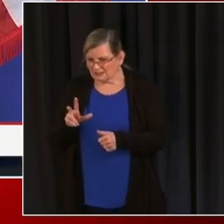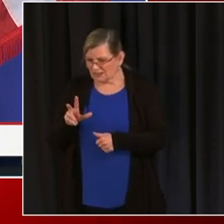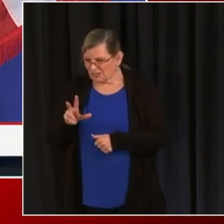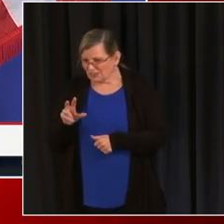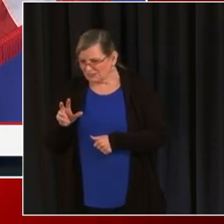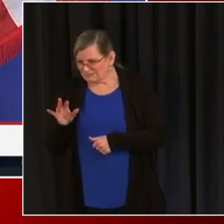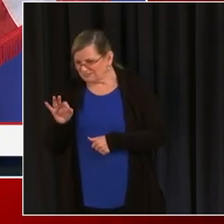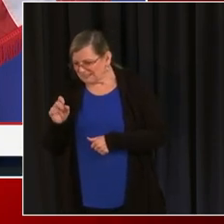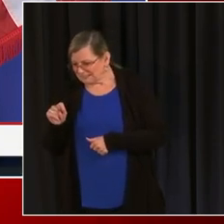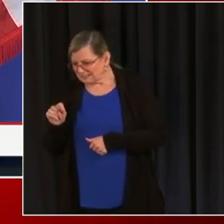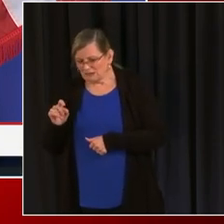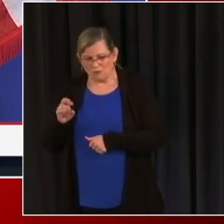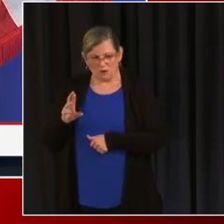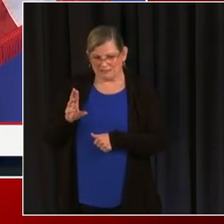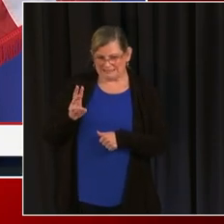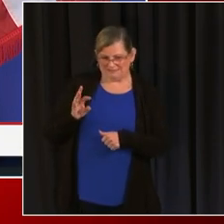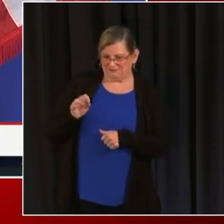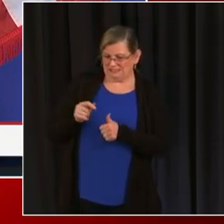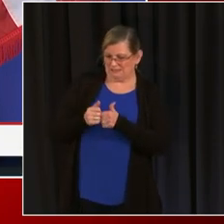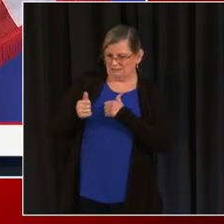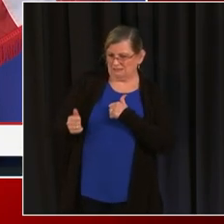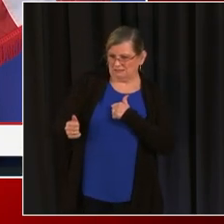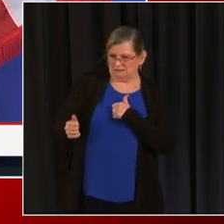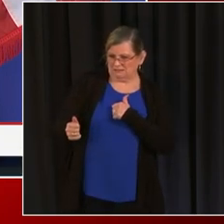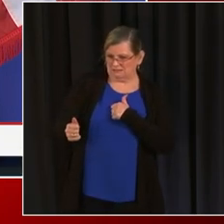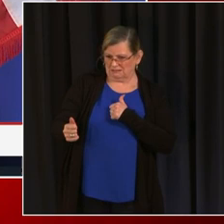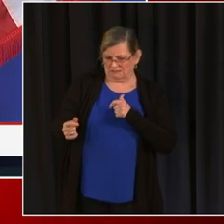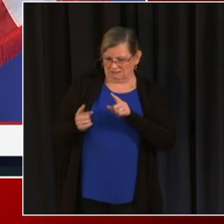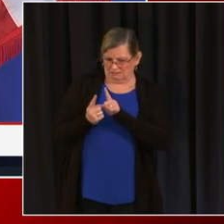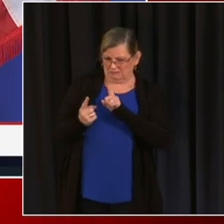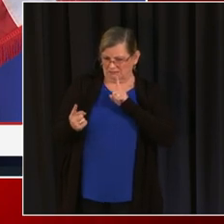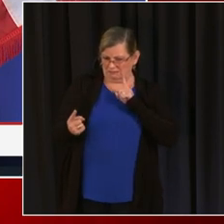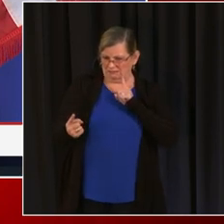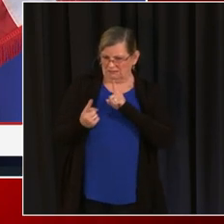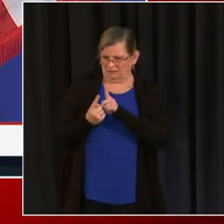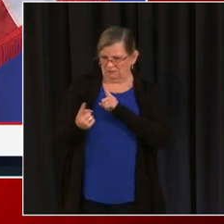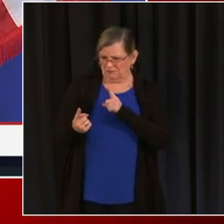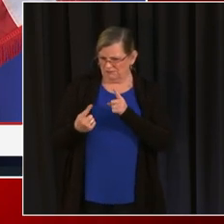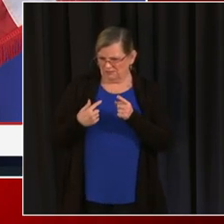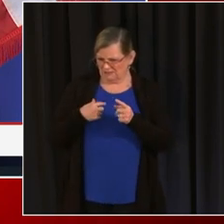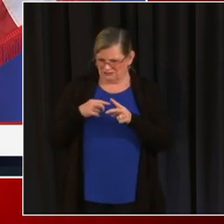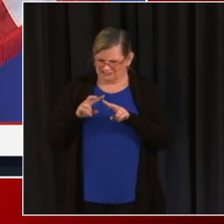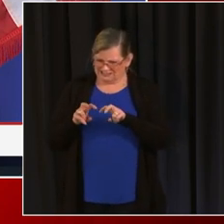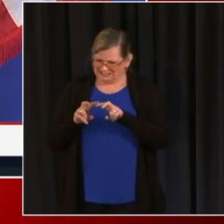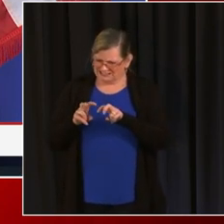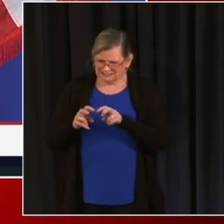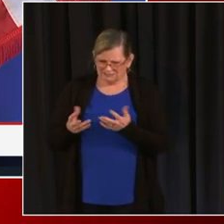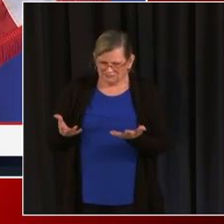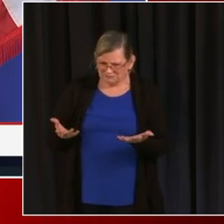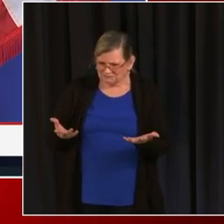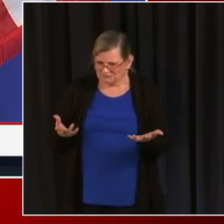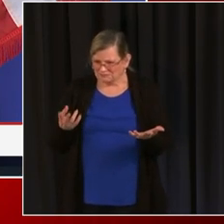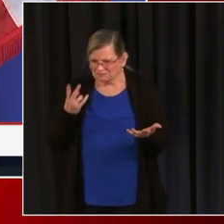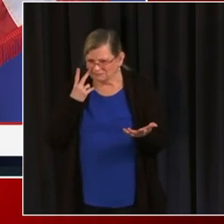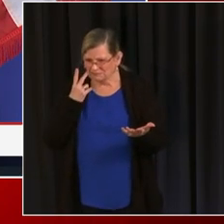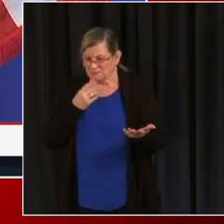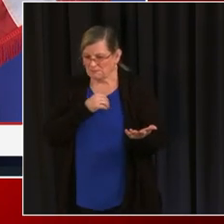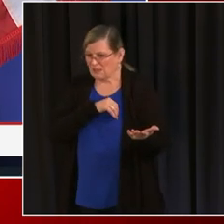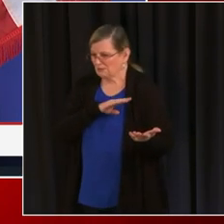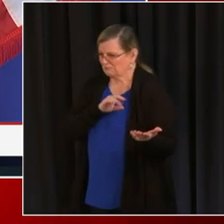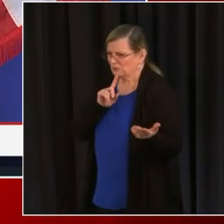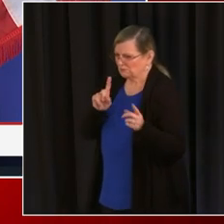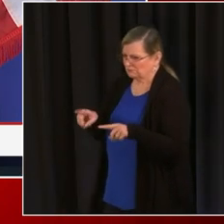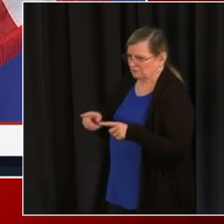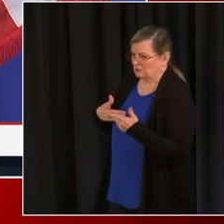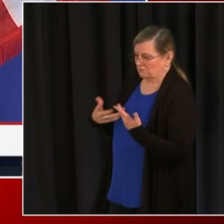social distancing in schools versus 6 feet? And if not, what are we assessing still? We